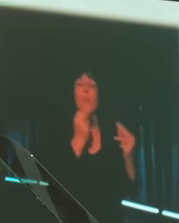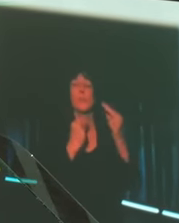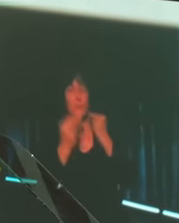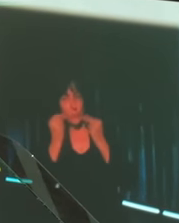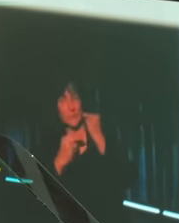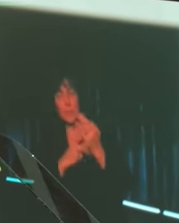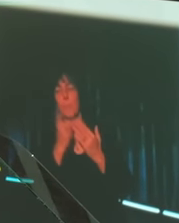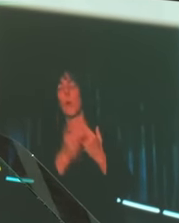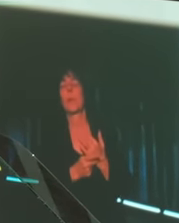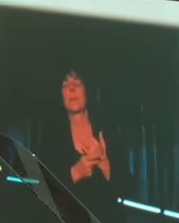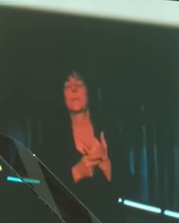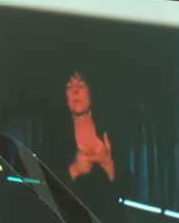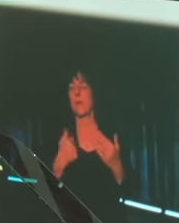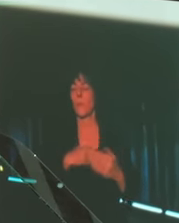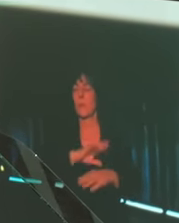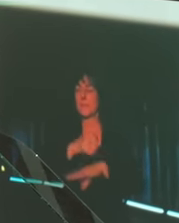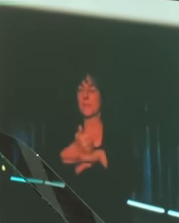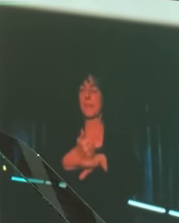and established some